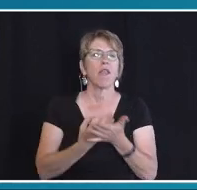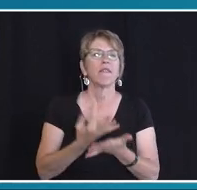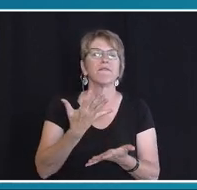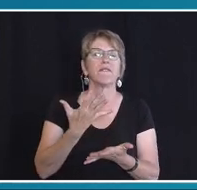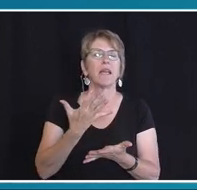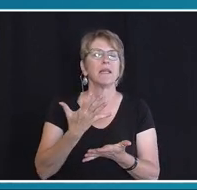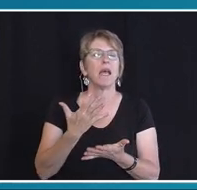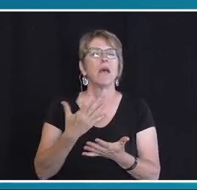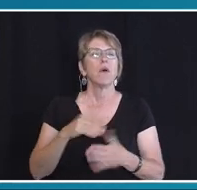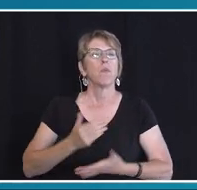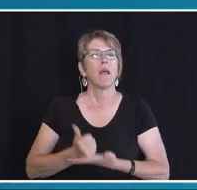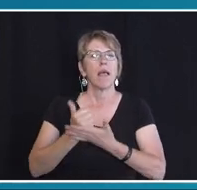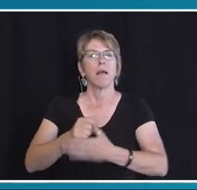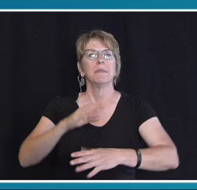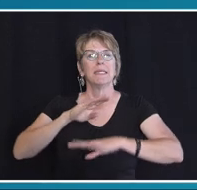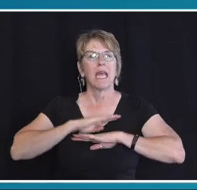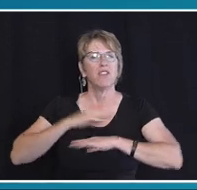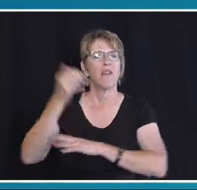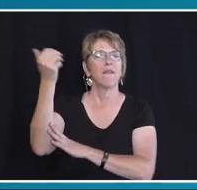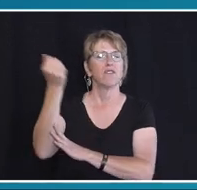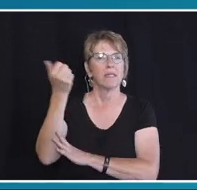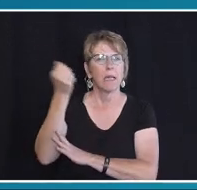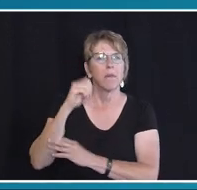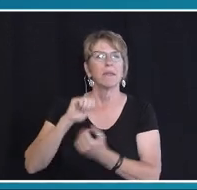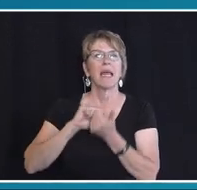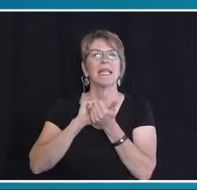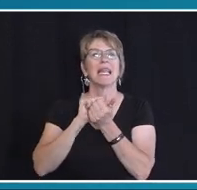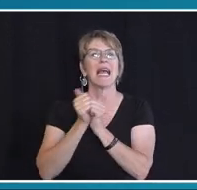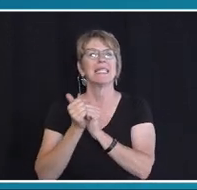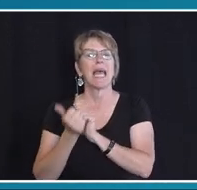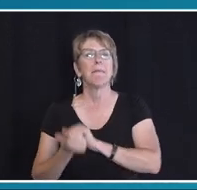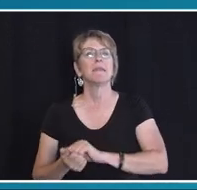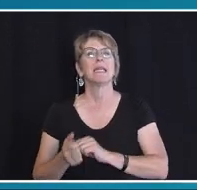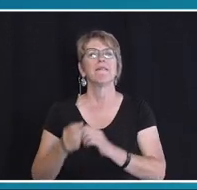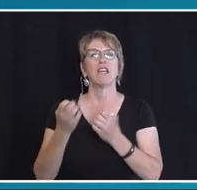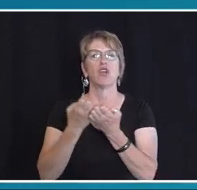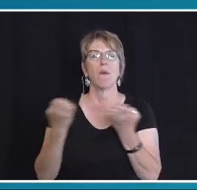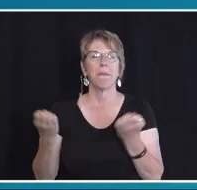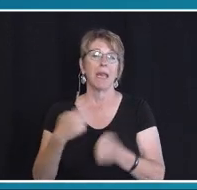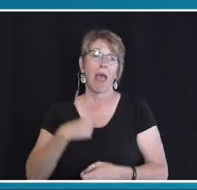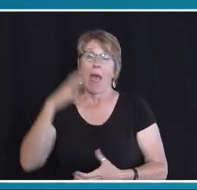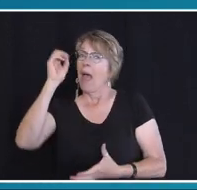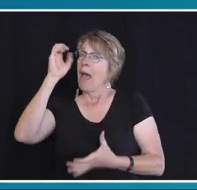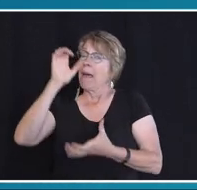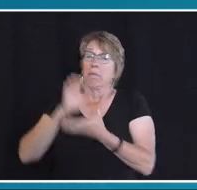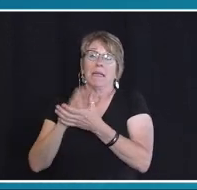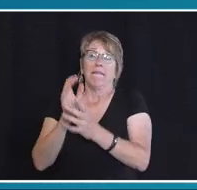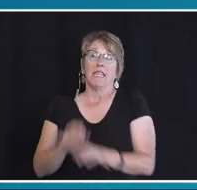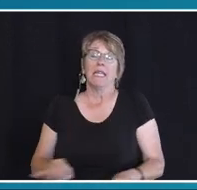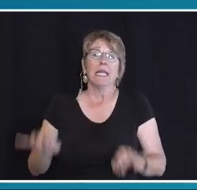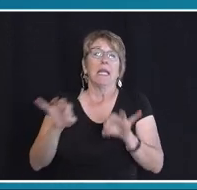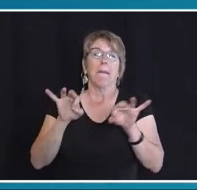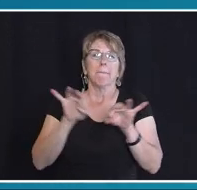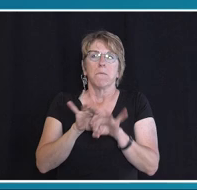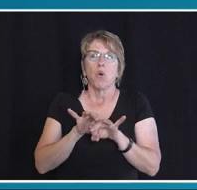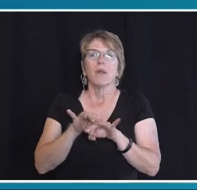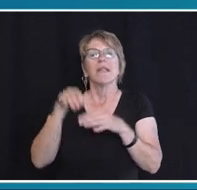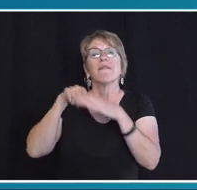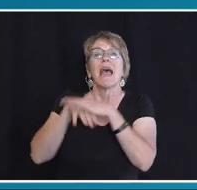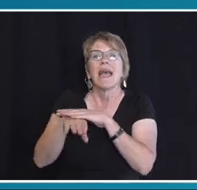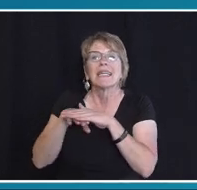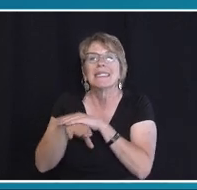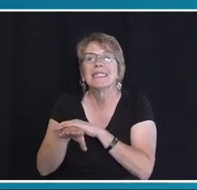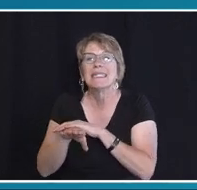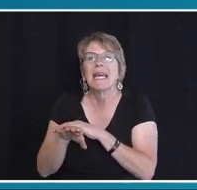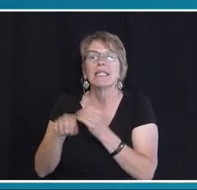meet the demands for program scholarships and adaptive equipment. And because I believe so much in the importance of access to